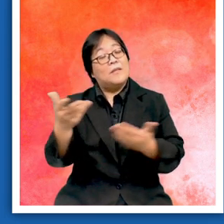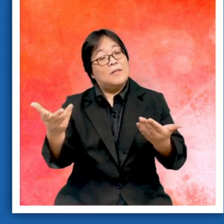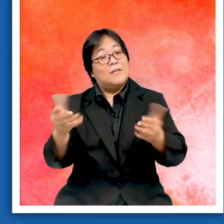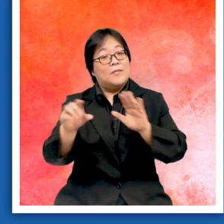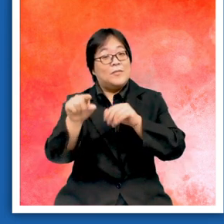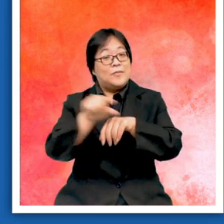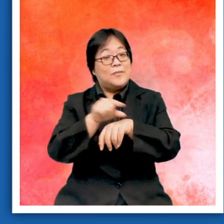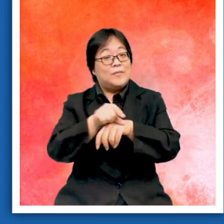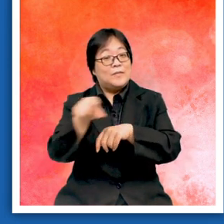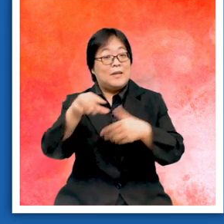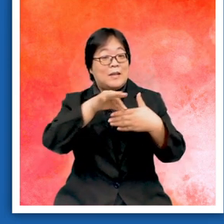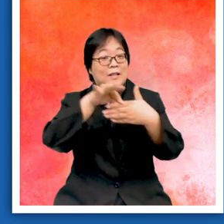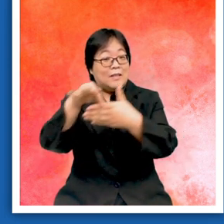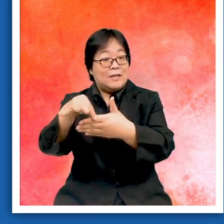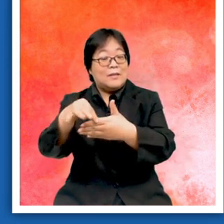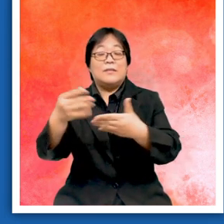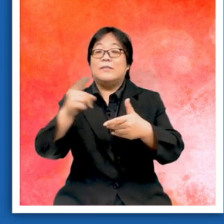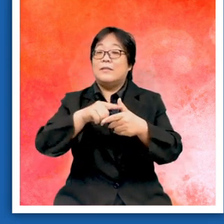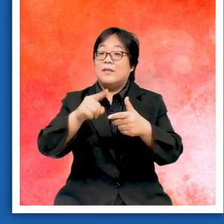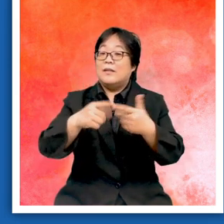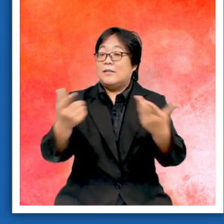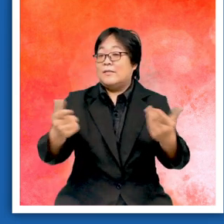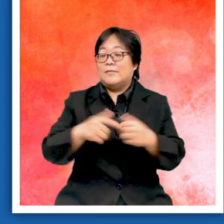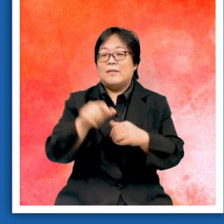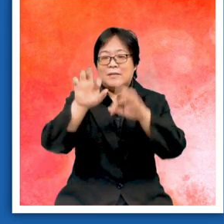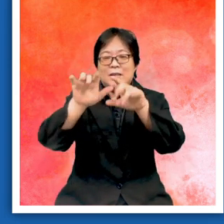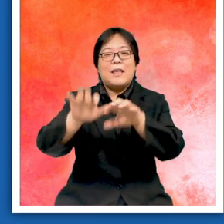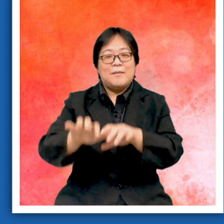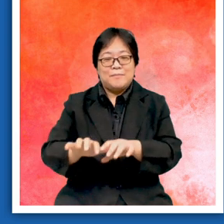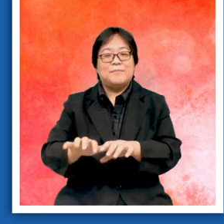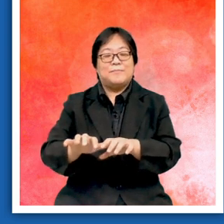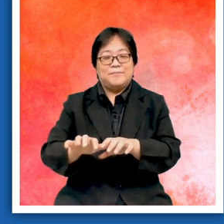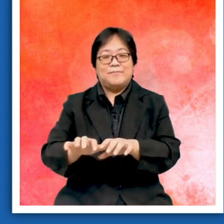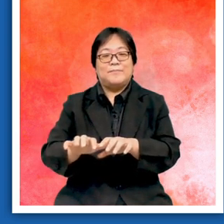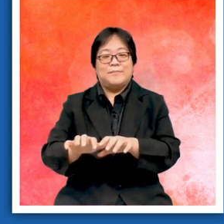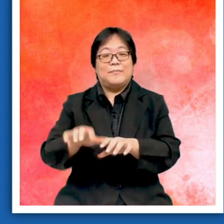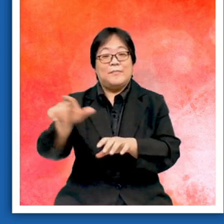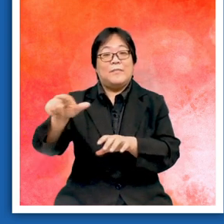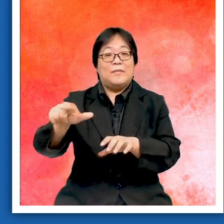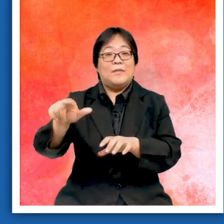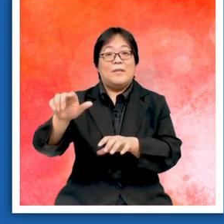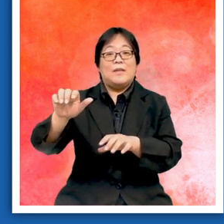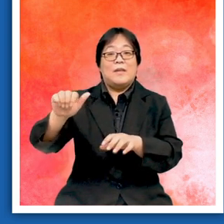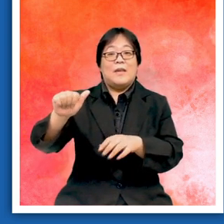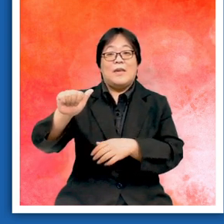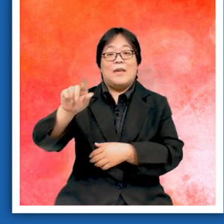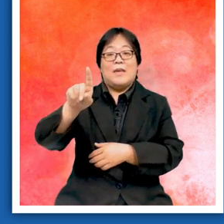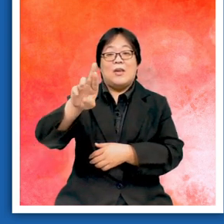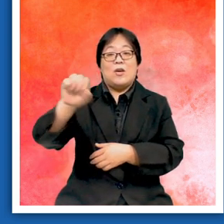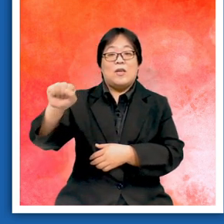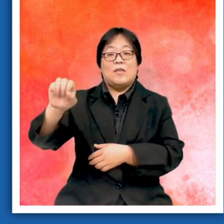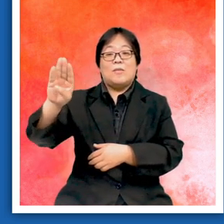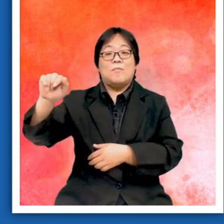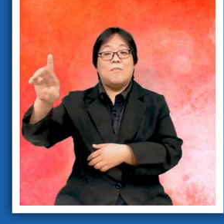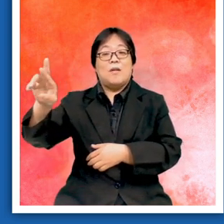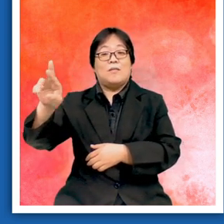either using that link, or you can simply type in on the address bar,